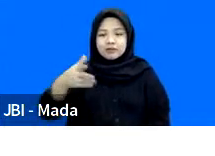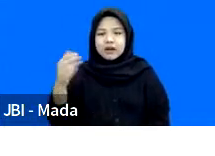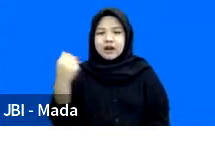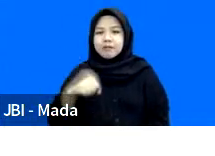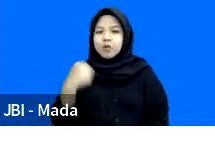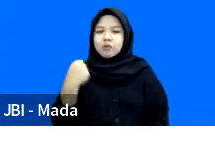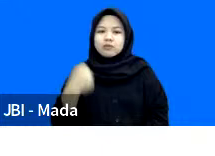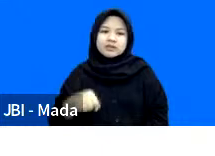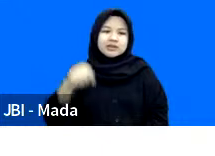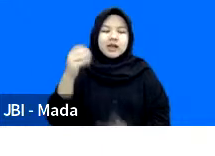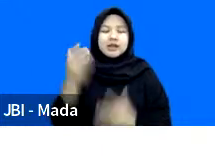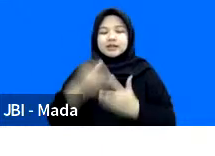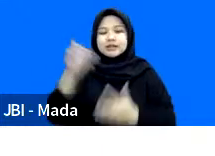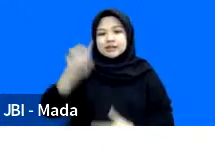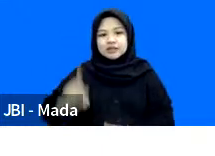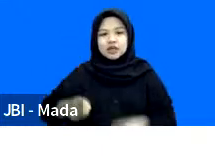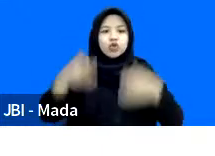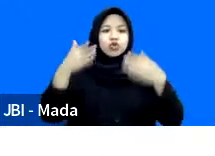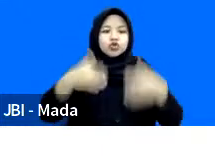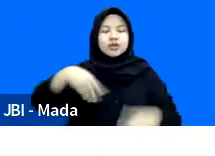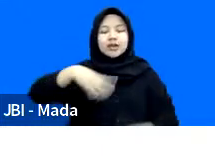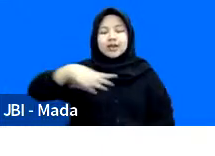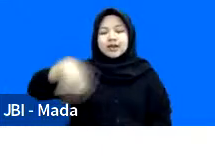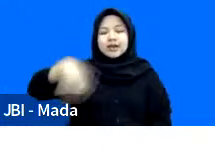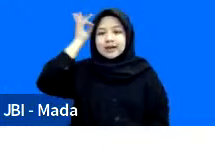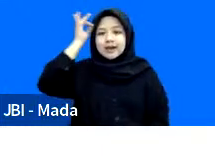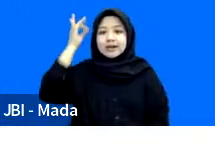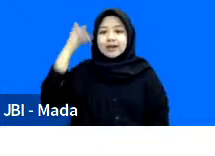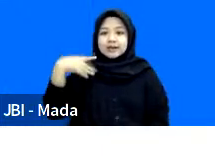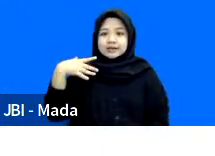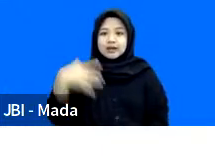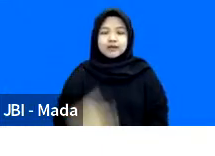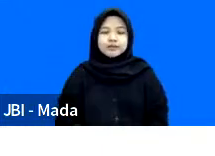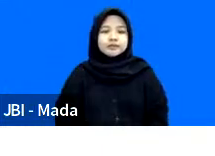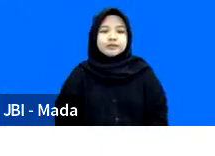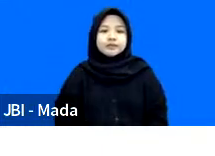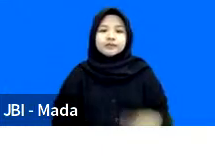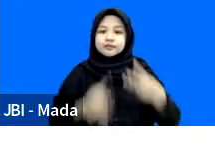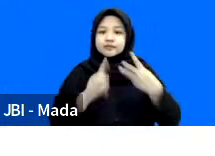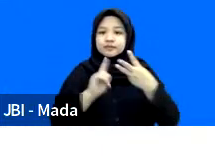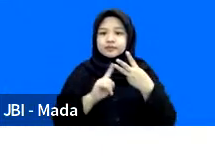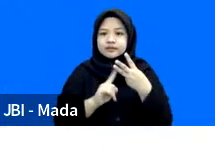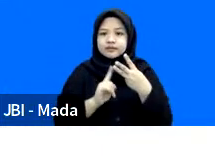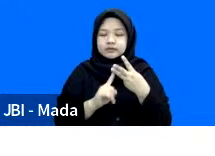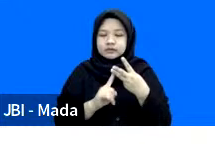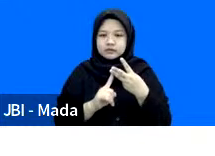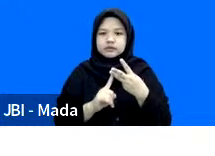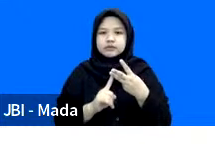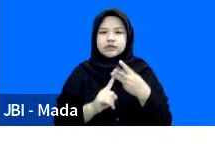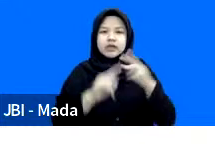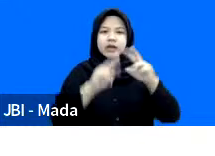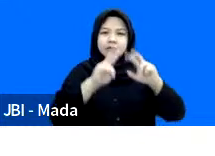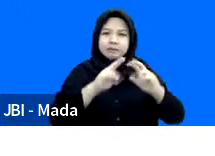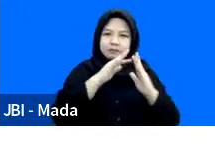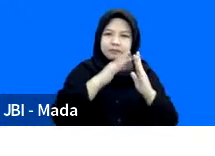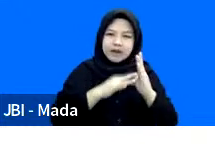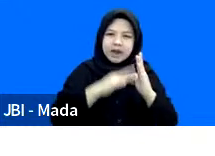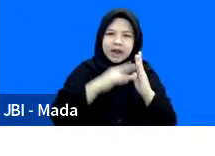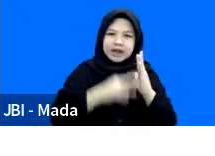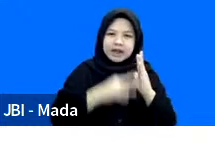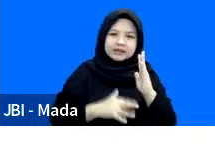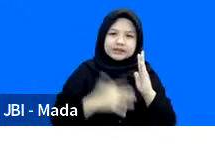rural areas. The third recommendation is to assess and understand fully the needs of education